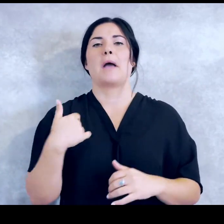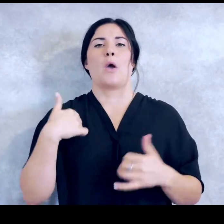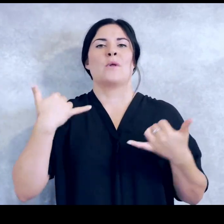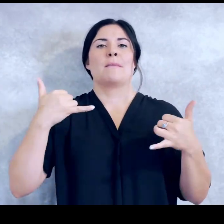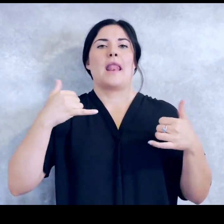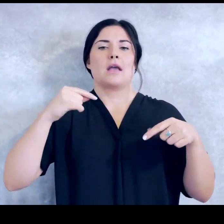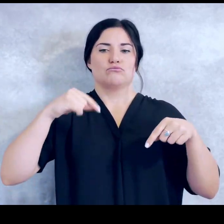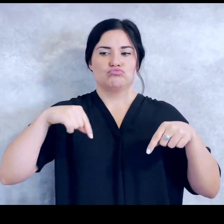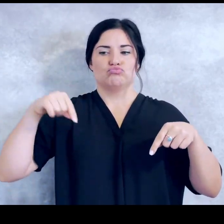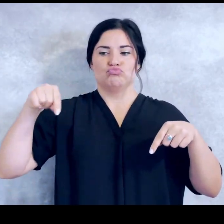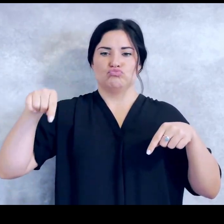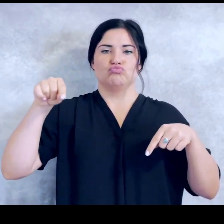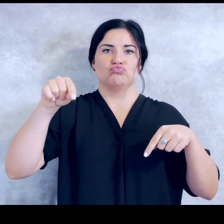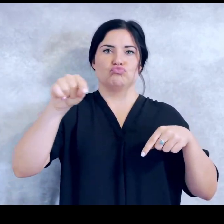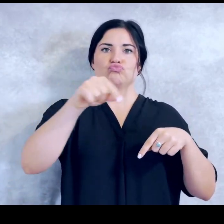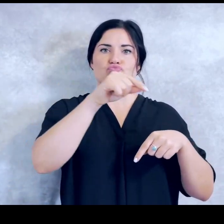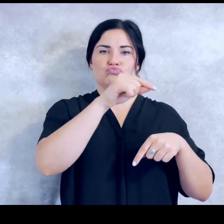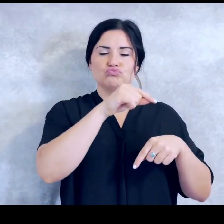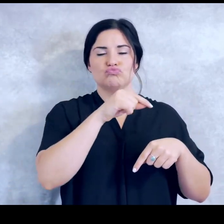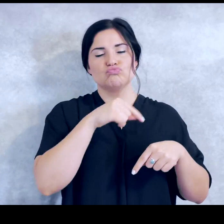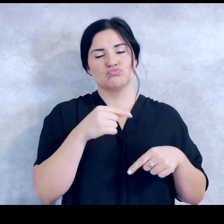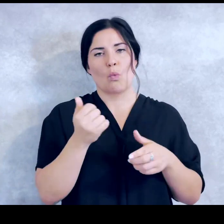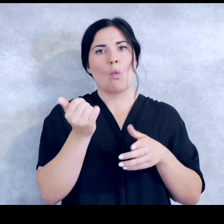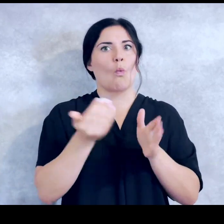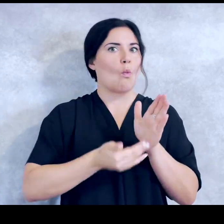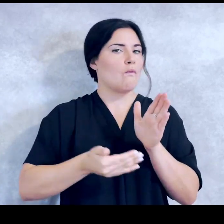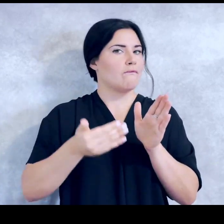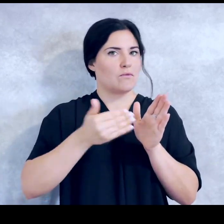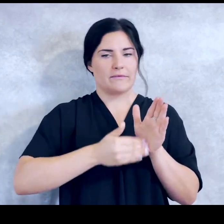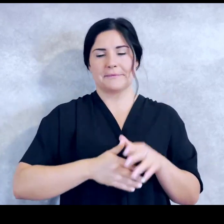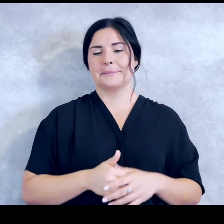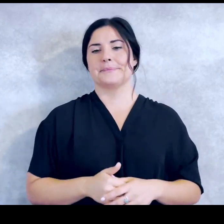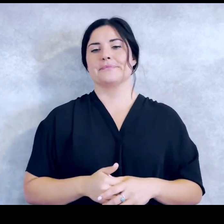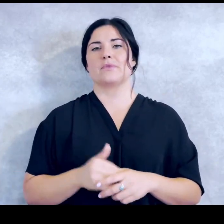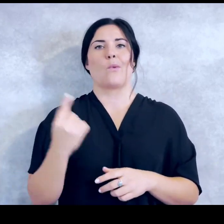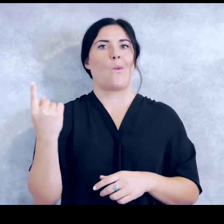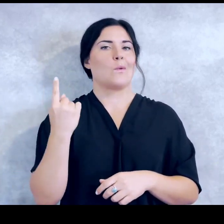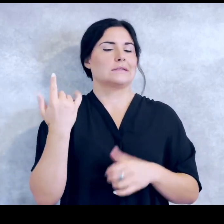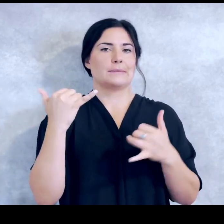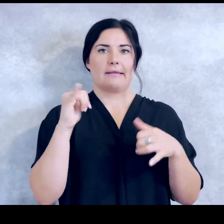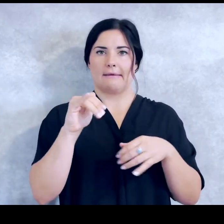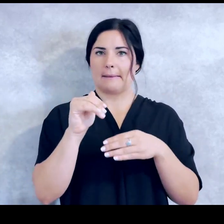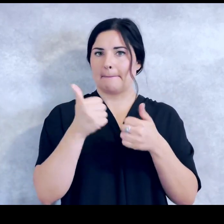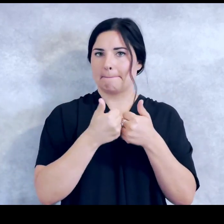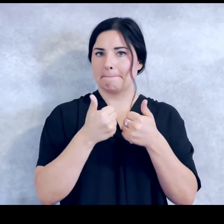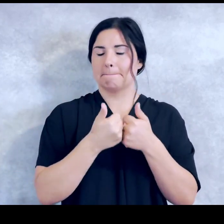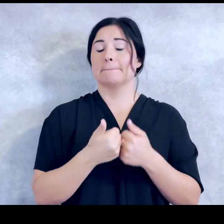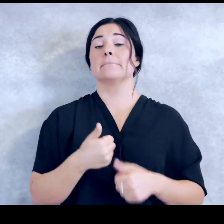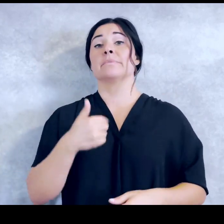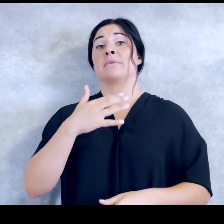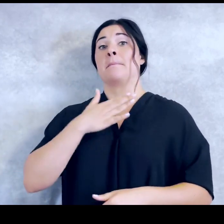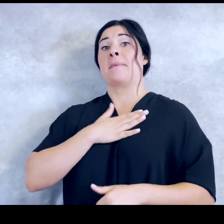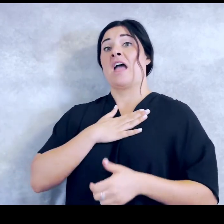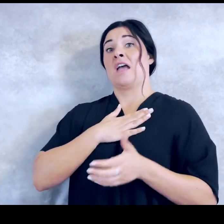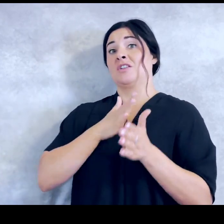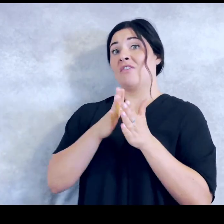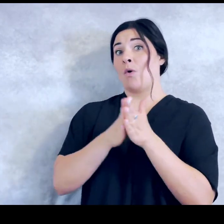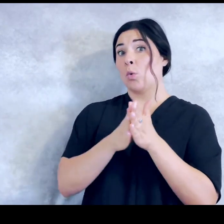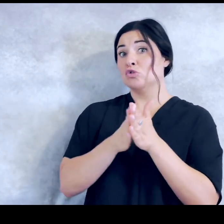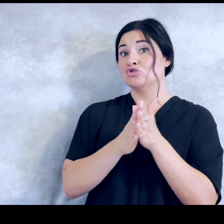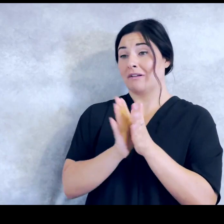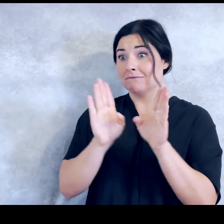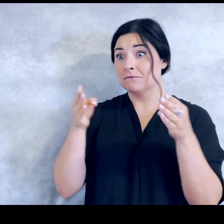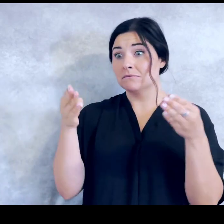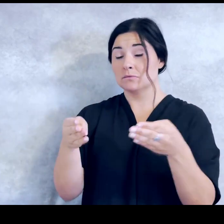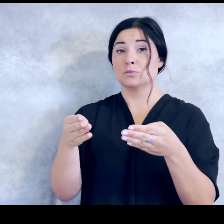me, and I would play this game all the time. I wrote this down. My